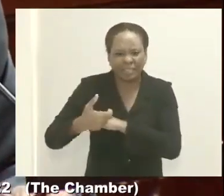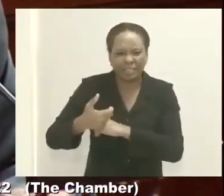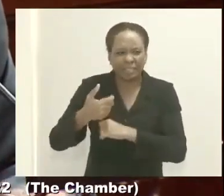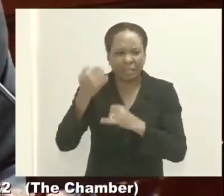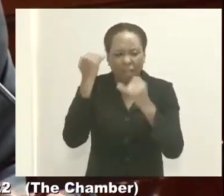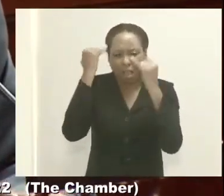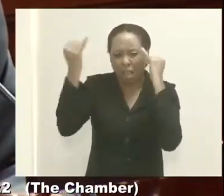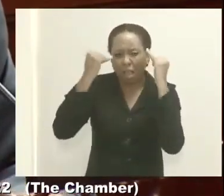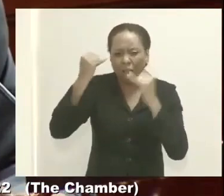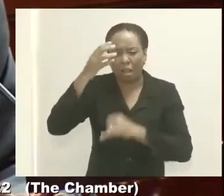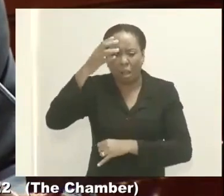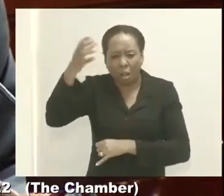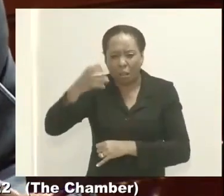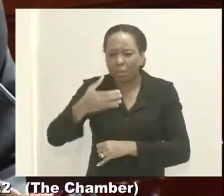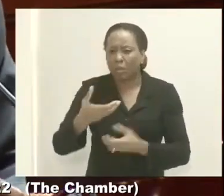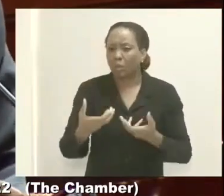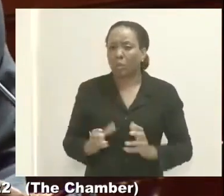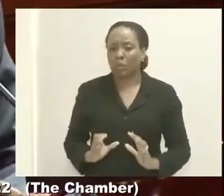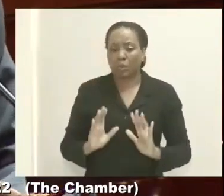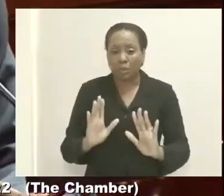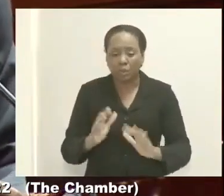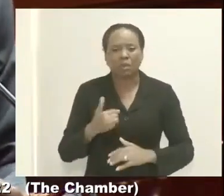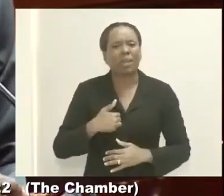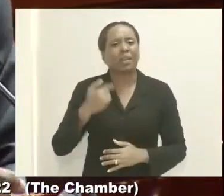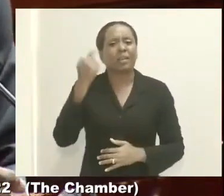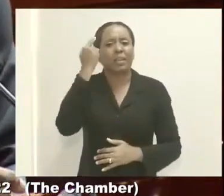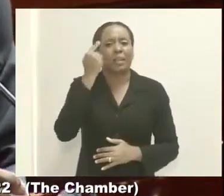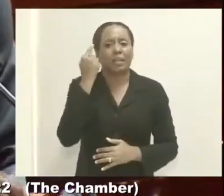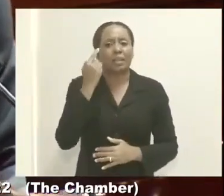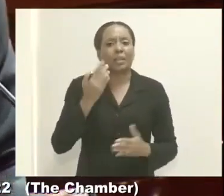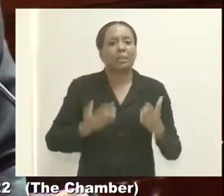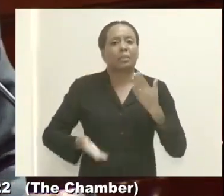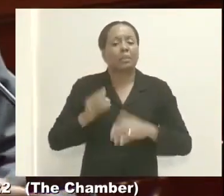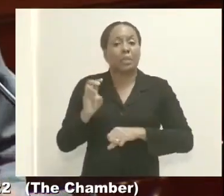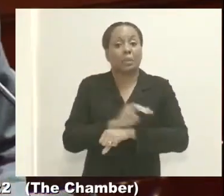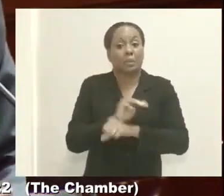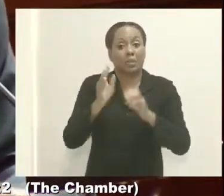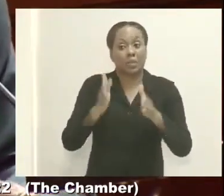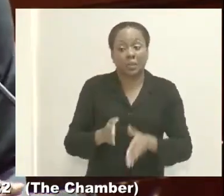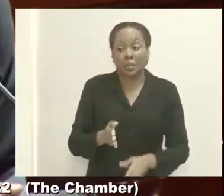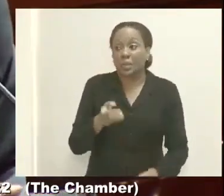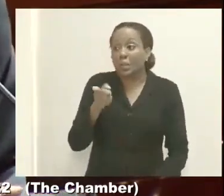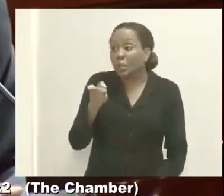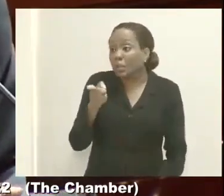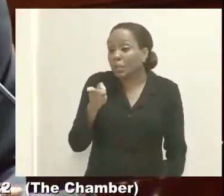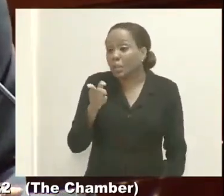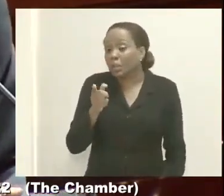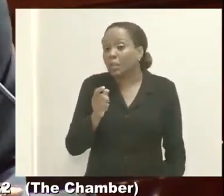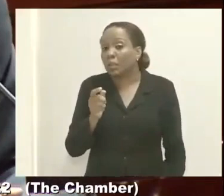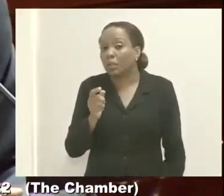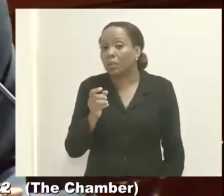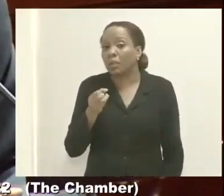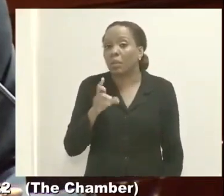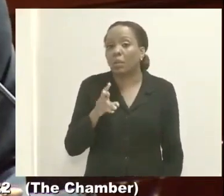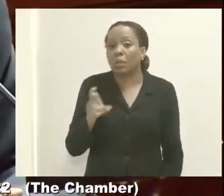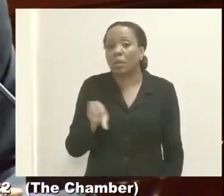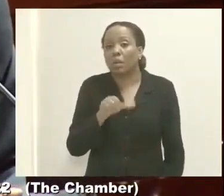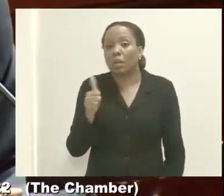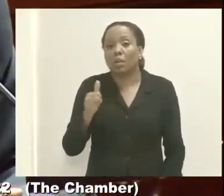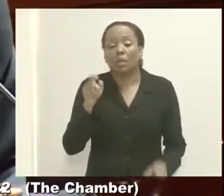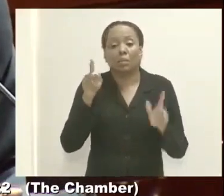I'm just wondering if the Honorable Minister, or again, maybe